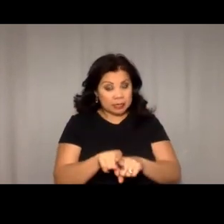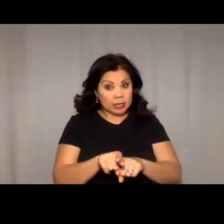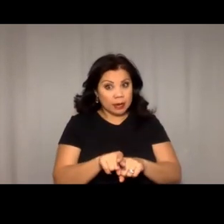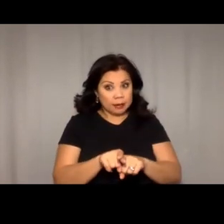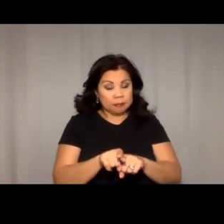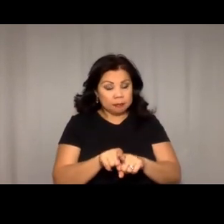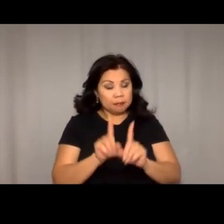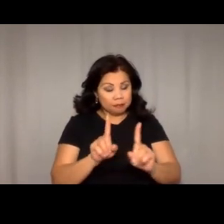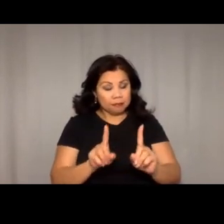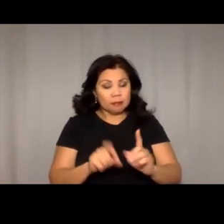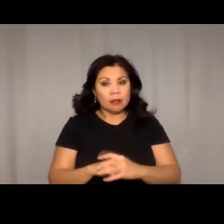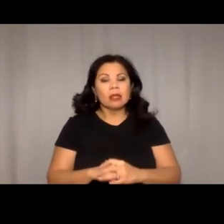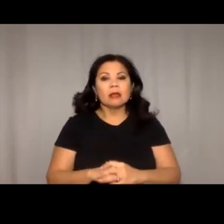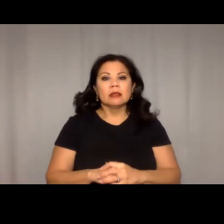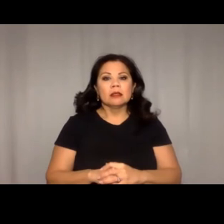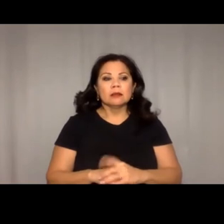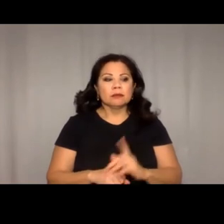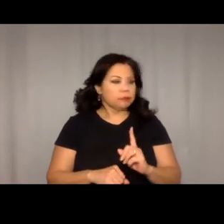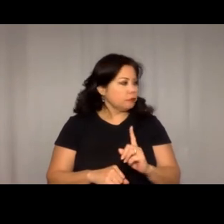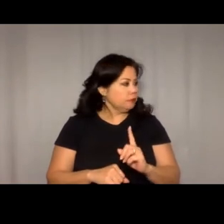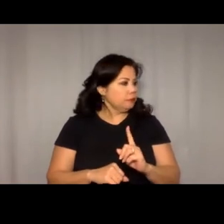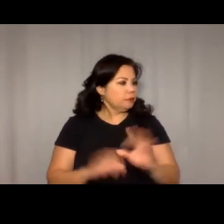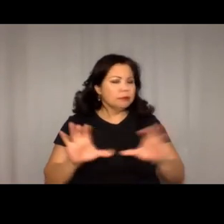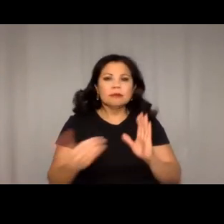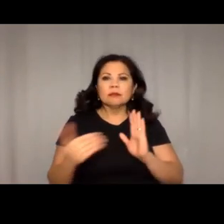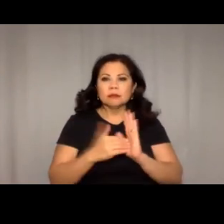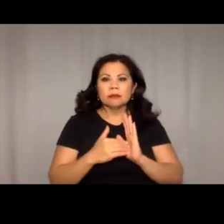that denominator first. Like, let me do that part again.